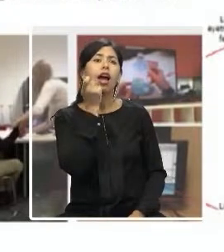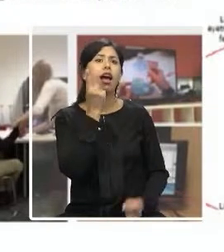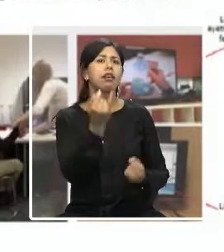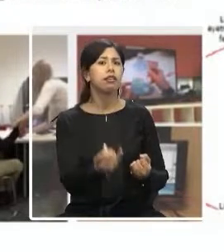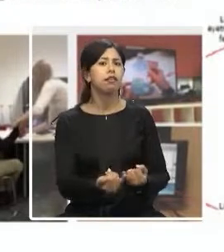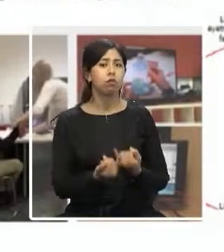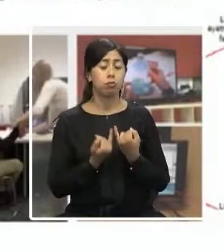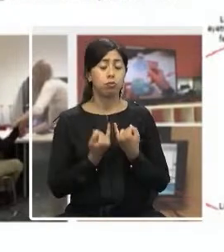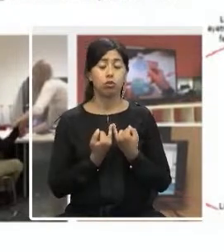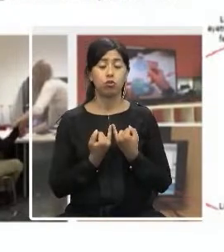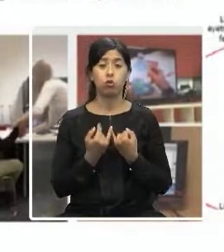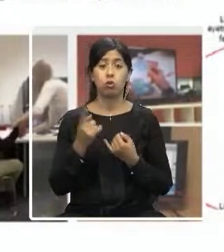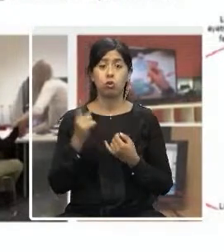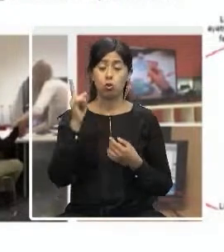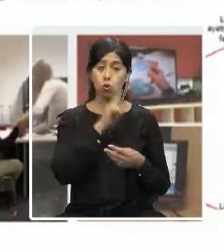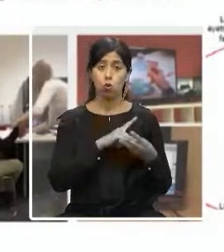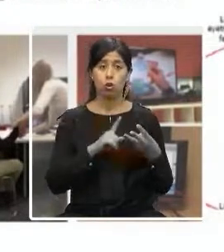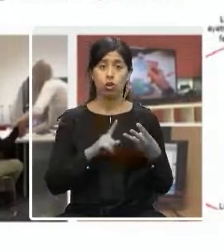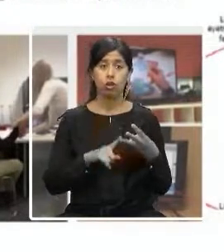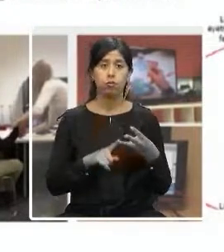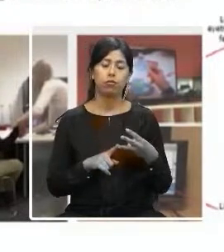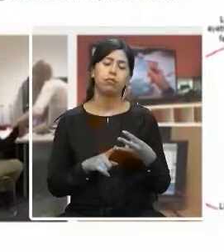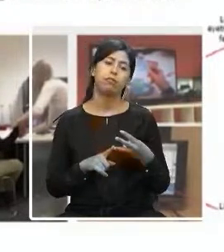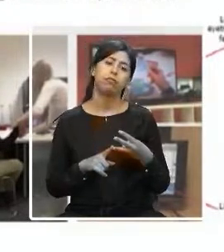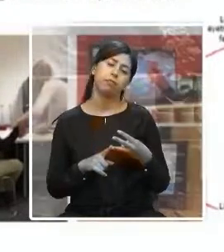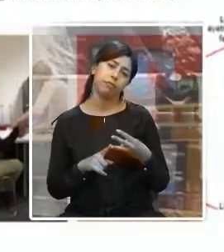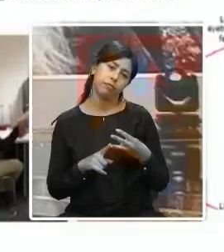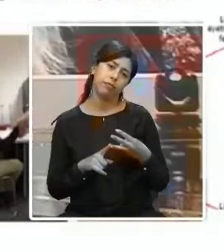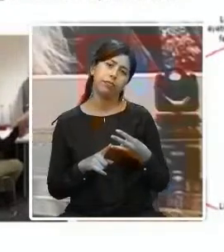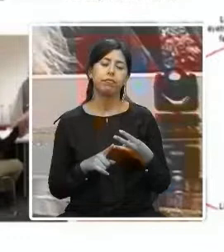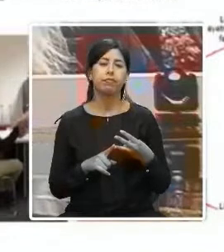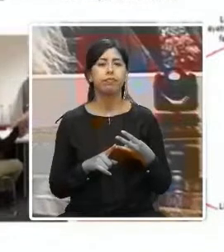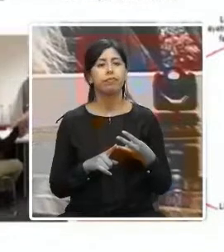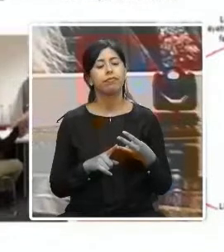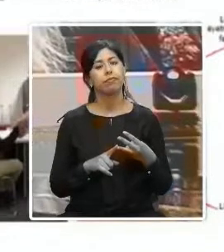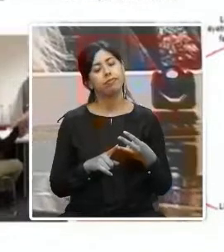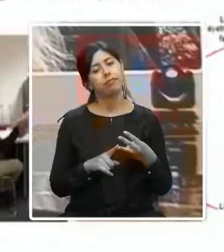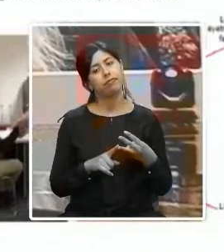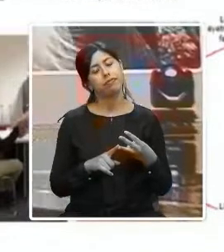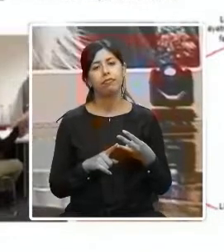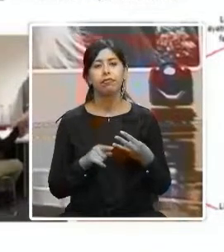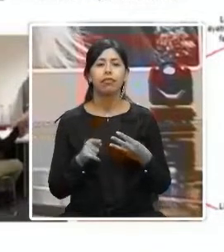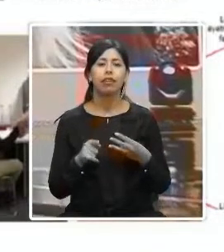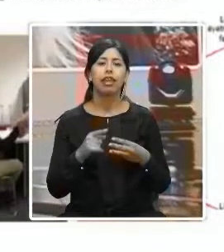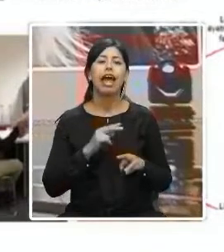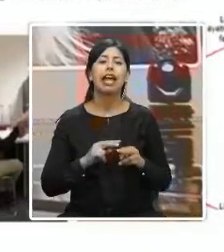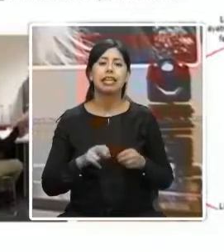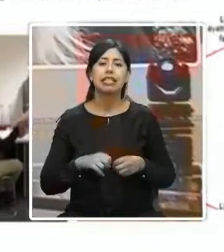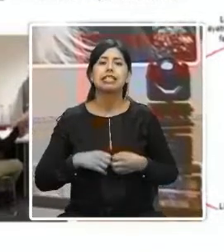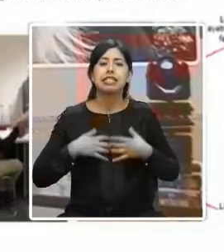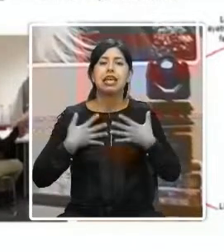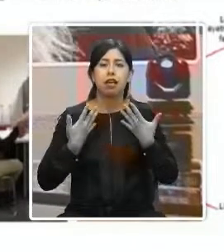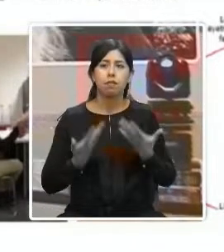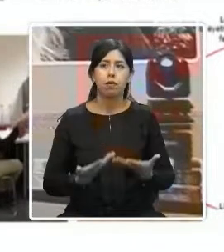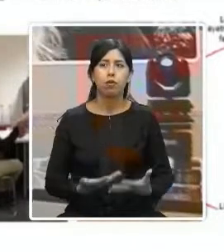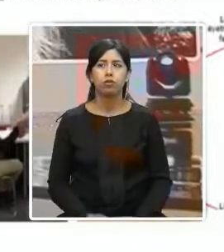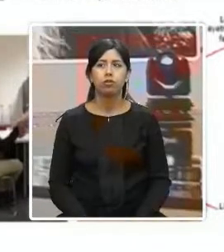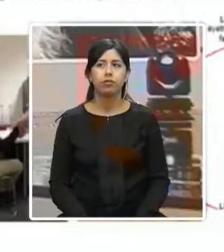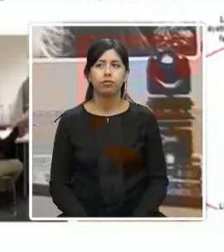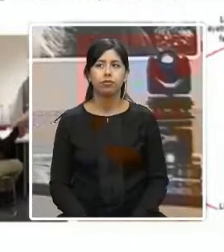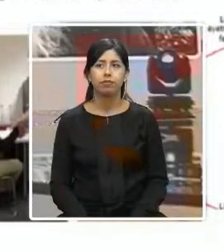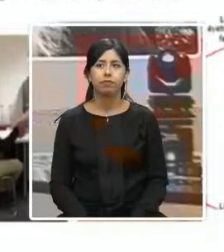the last technology is about generation of emotion from a machine. So we use for that different kind of cues